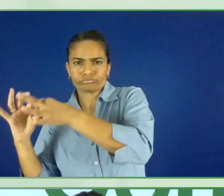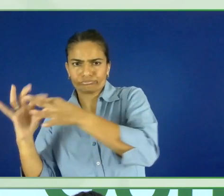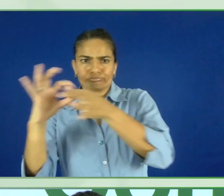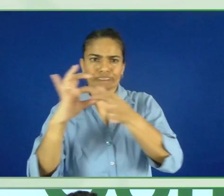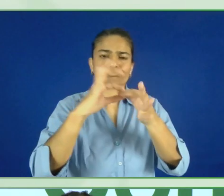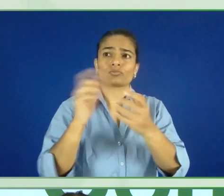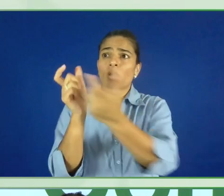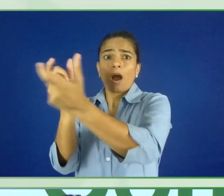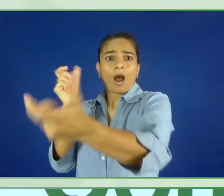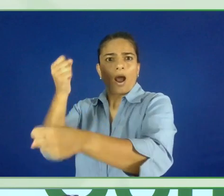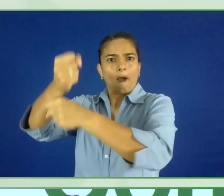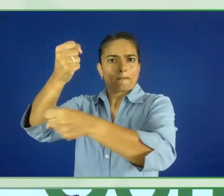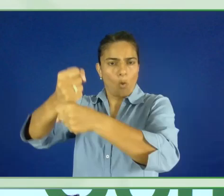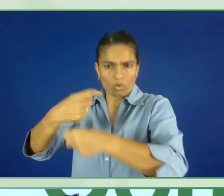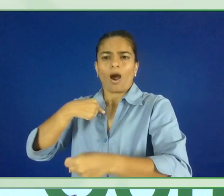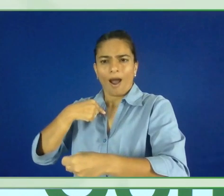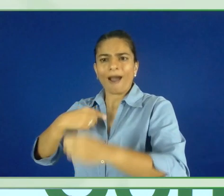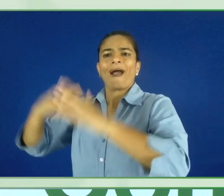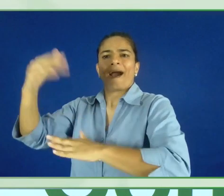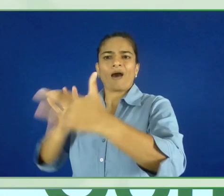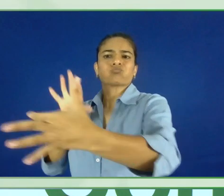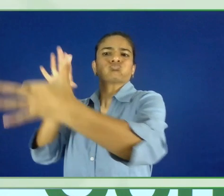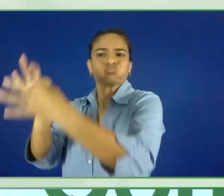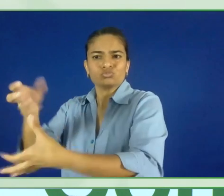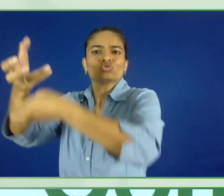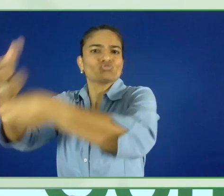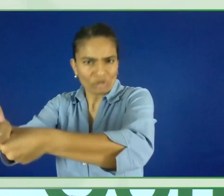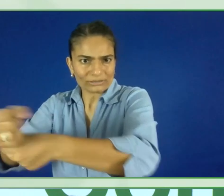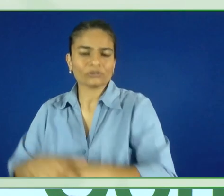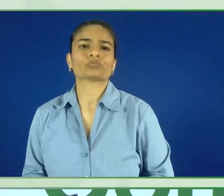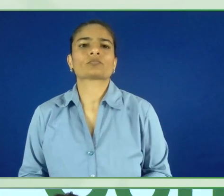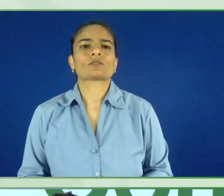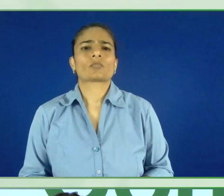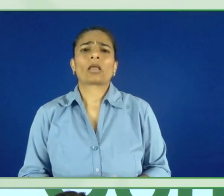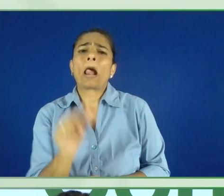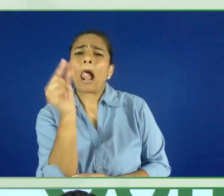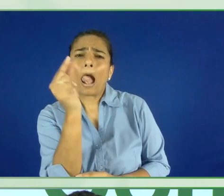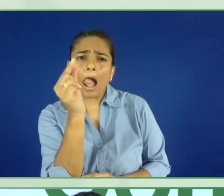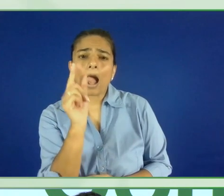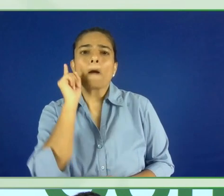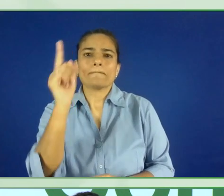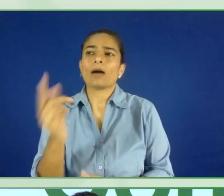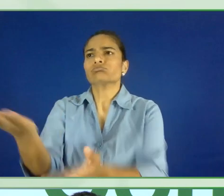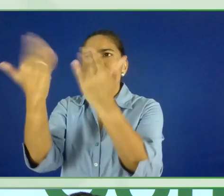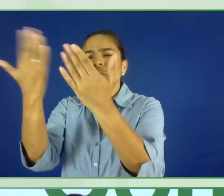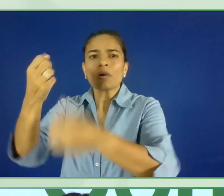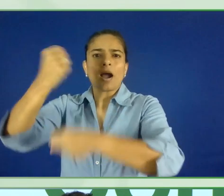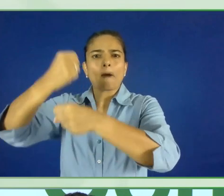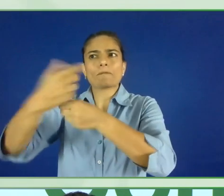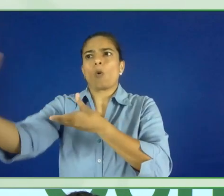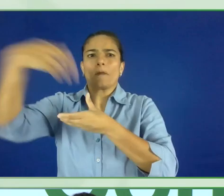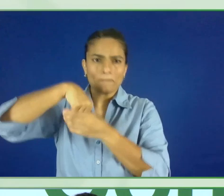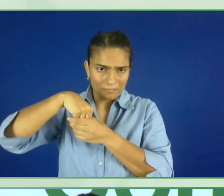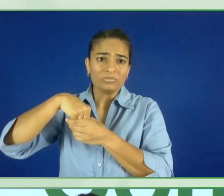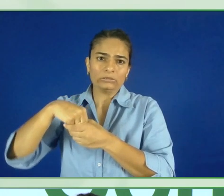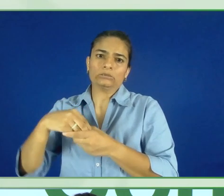to participate. It builds trust so that in the future, when that employer wants to hire, they might reach out to that community organization to reach